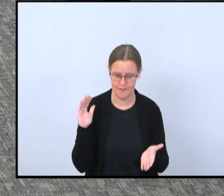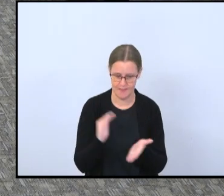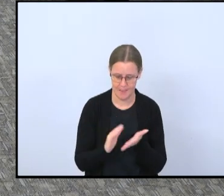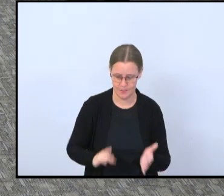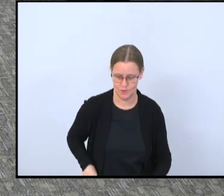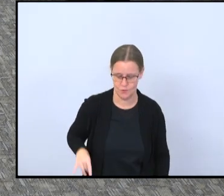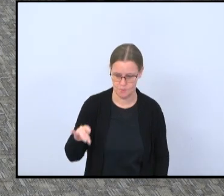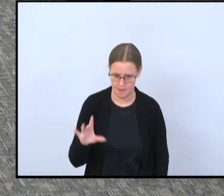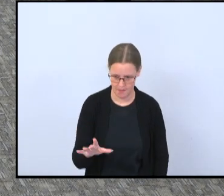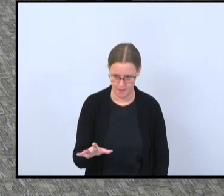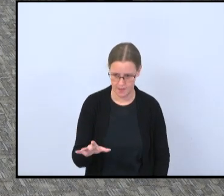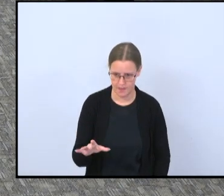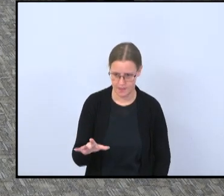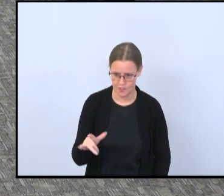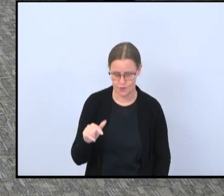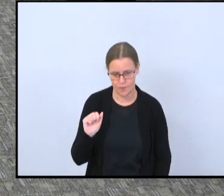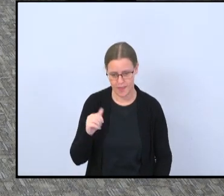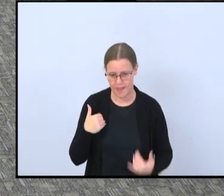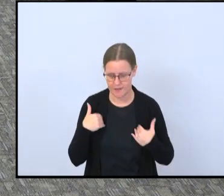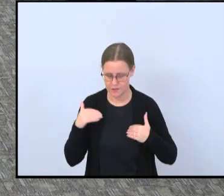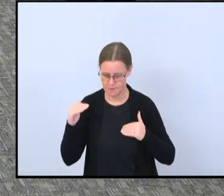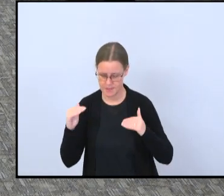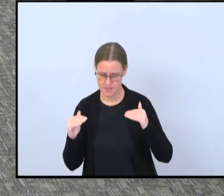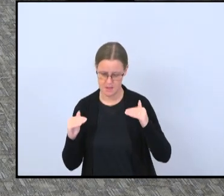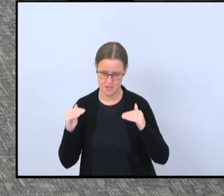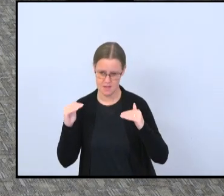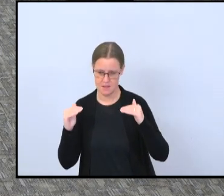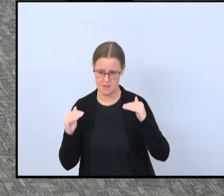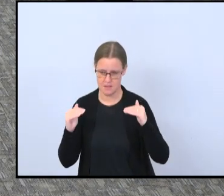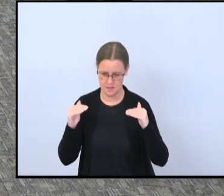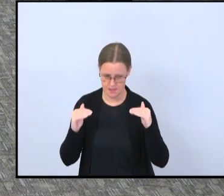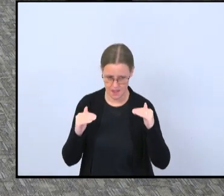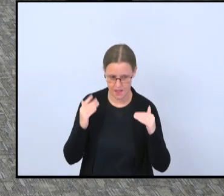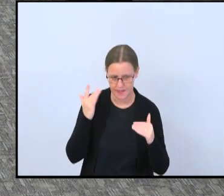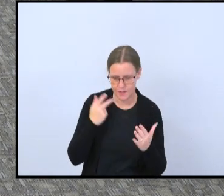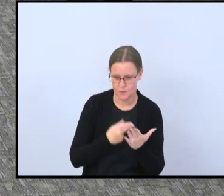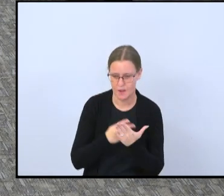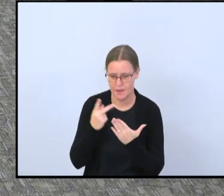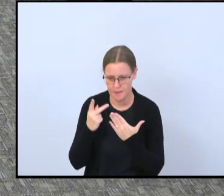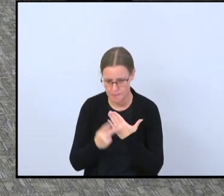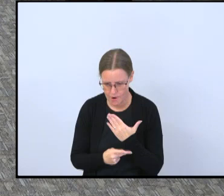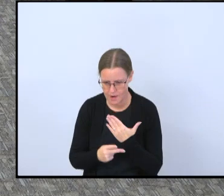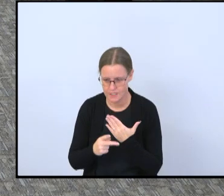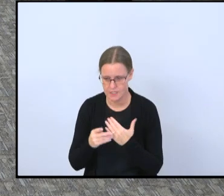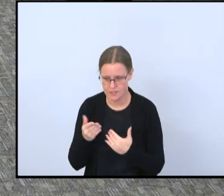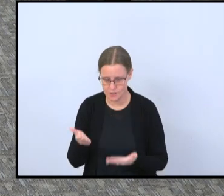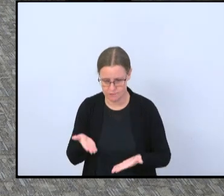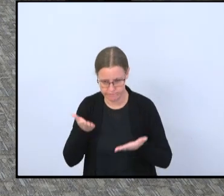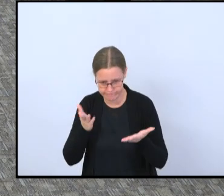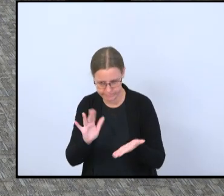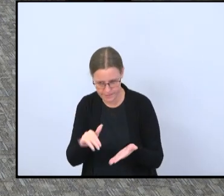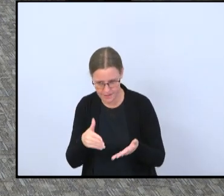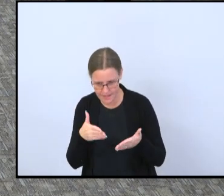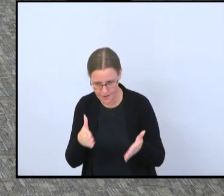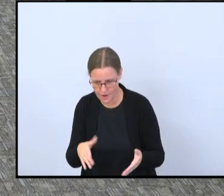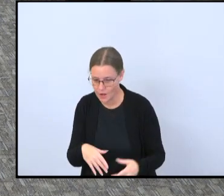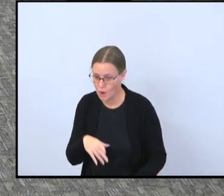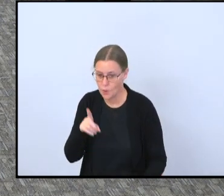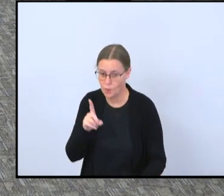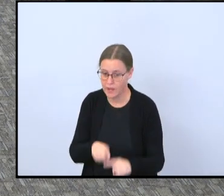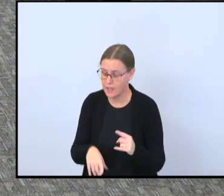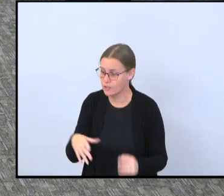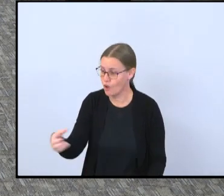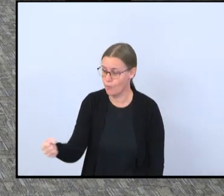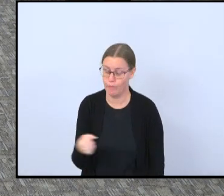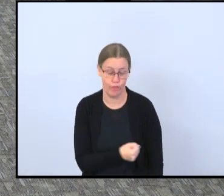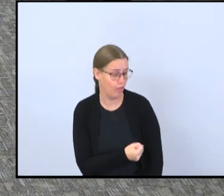So we have to balance it. So that's why these projects are all in here this way. I see. You see, so And- it's not, we can't just take it out.